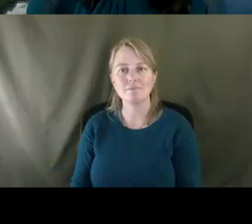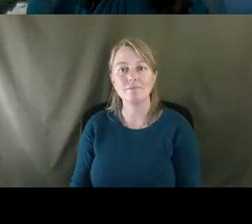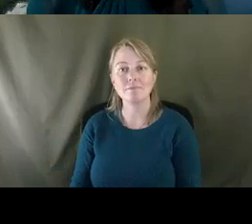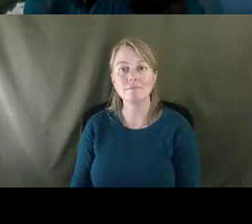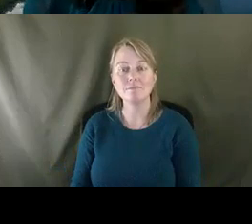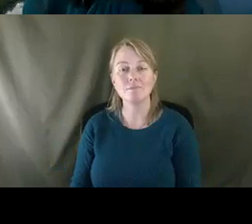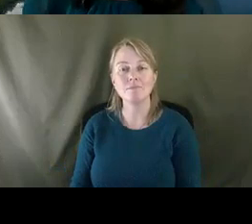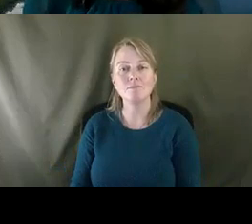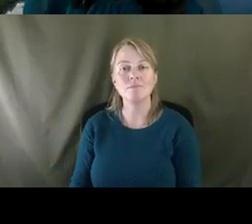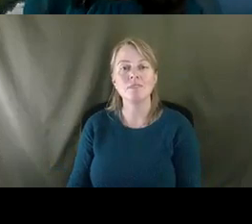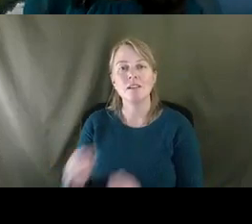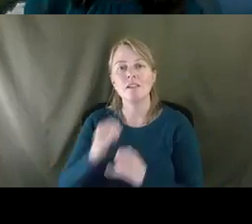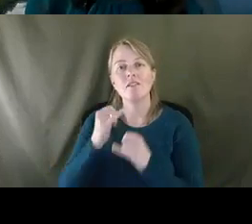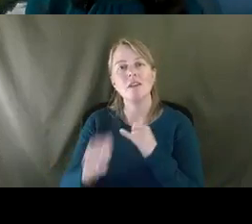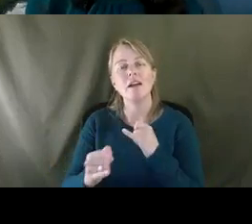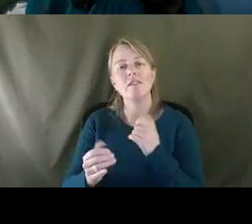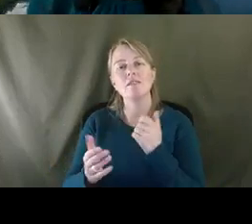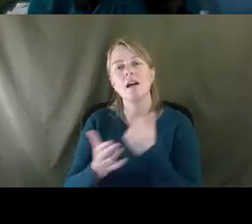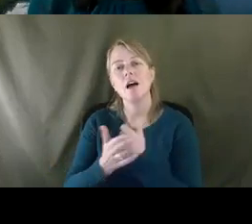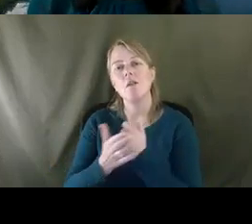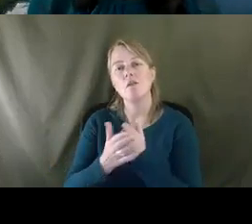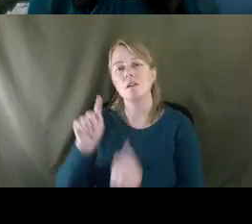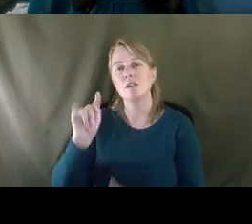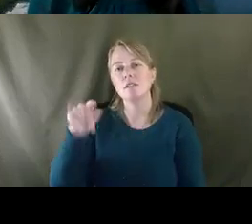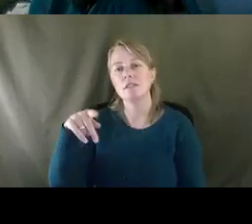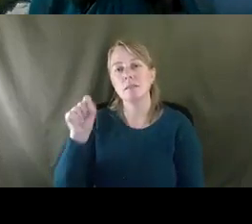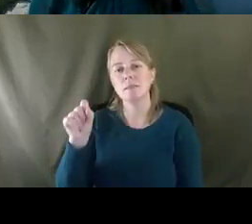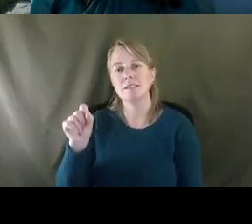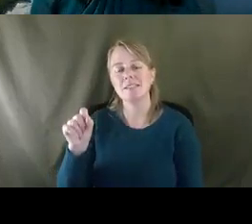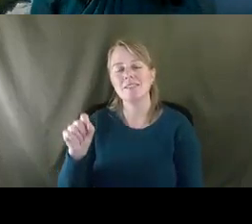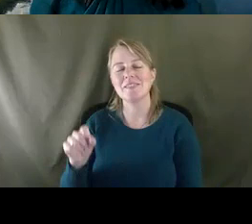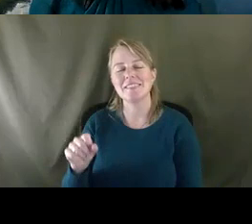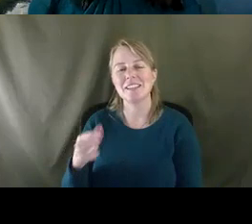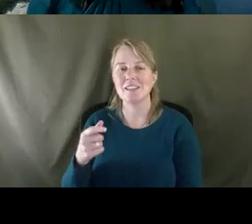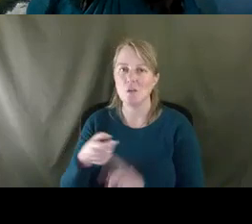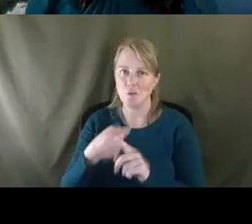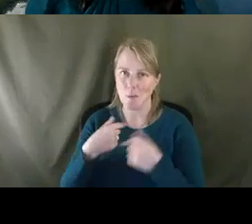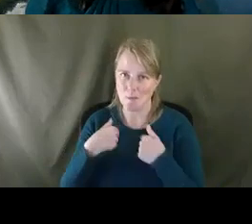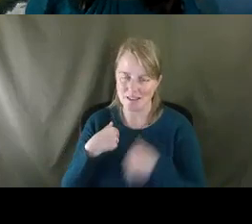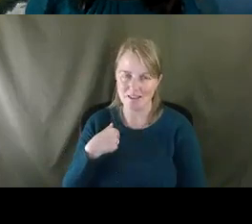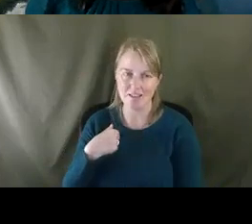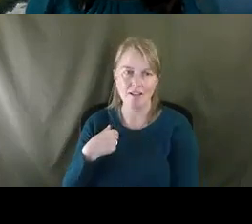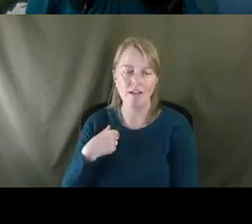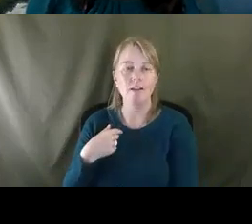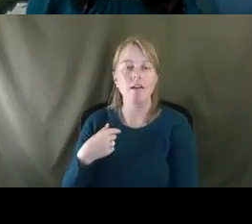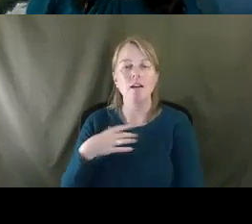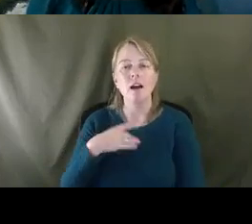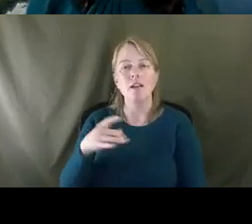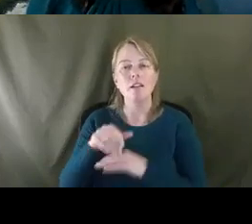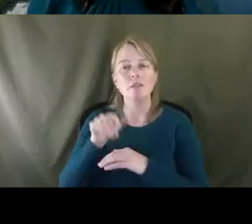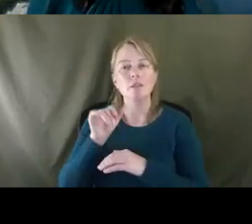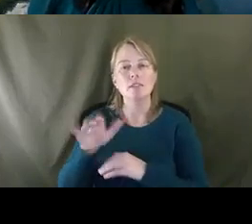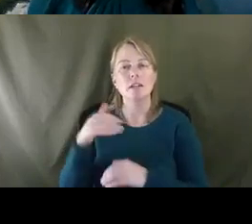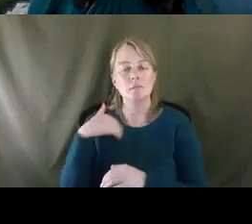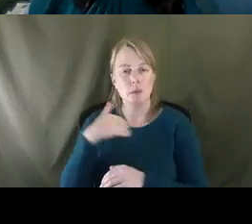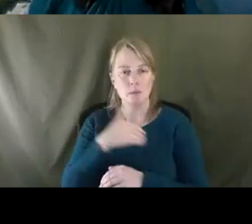So some final helpful tips from me. I like to send members of the mentorship